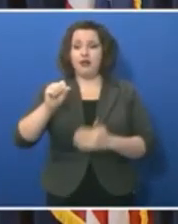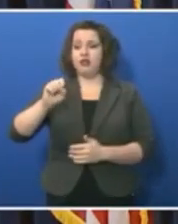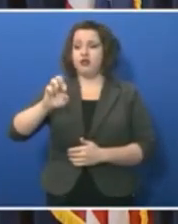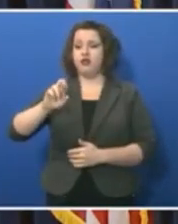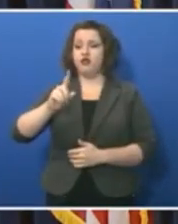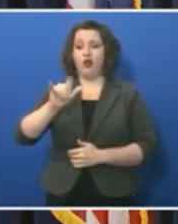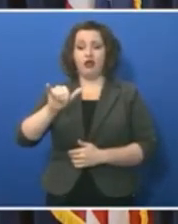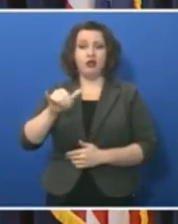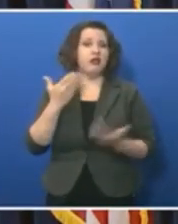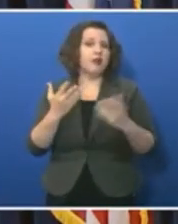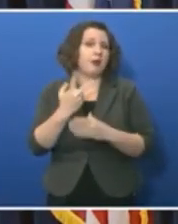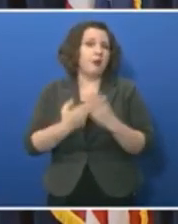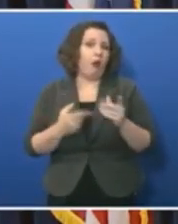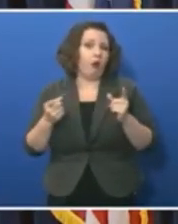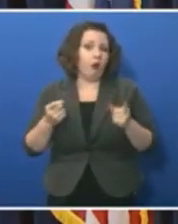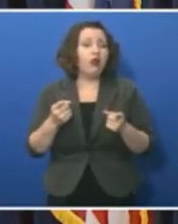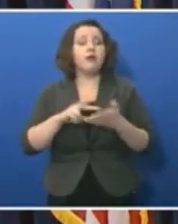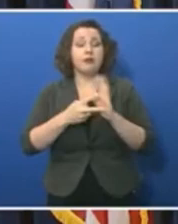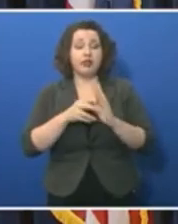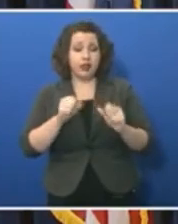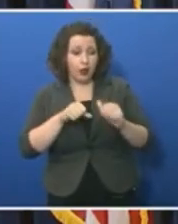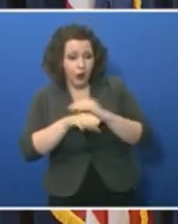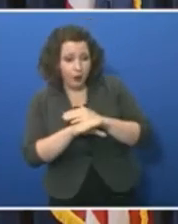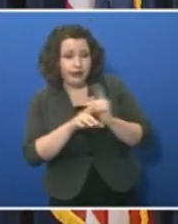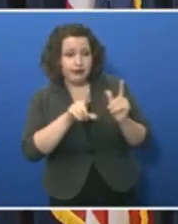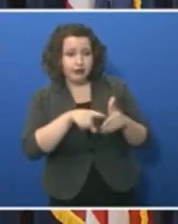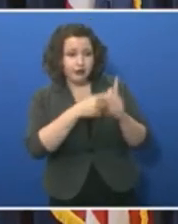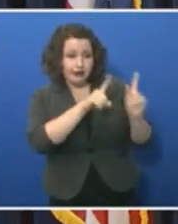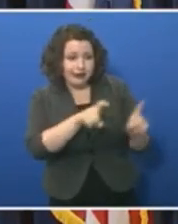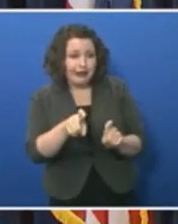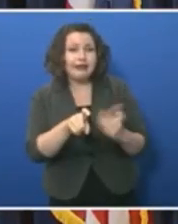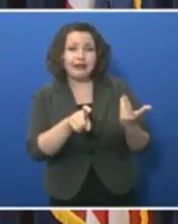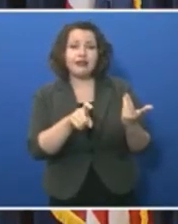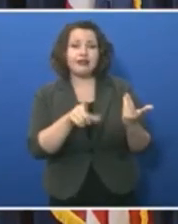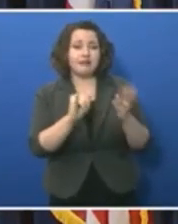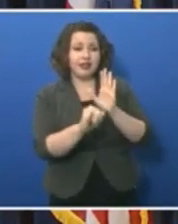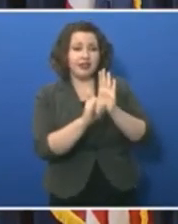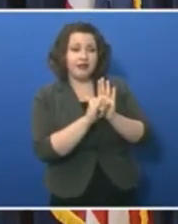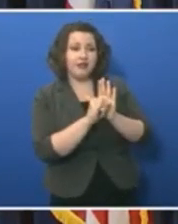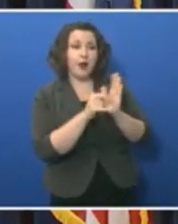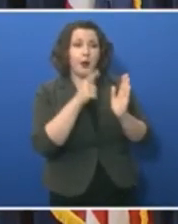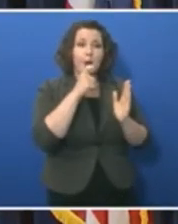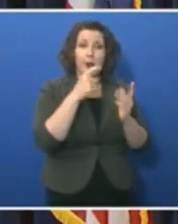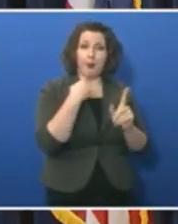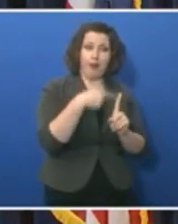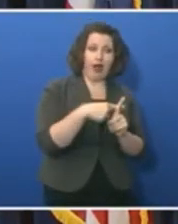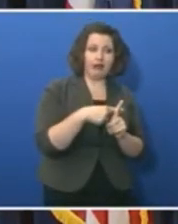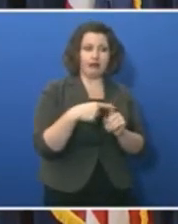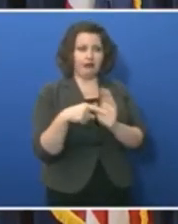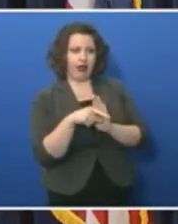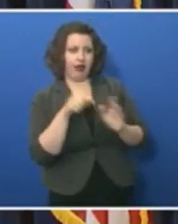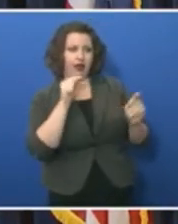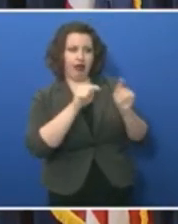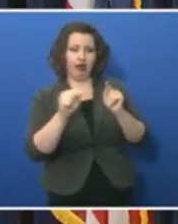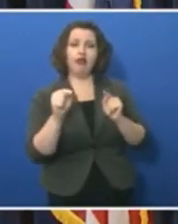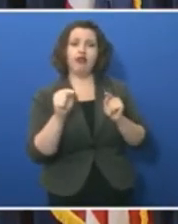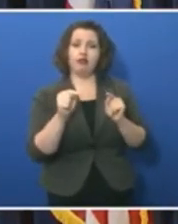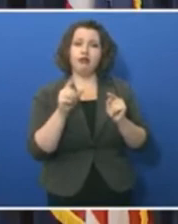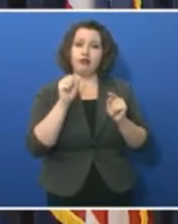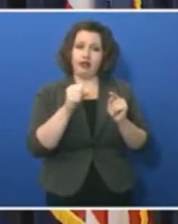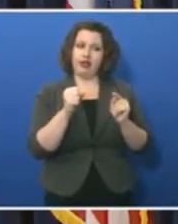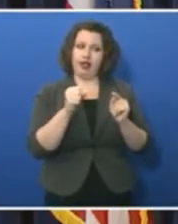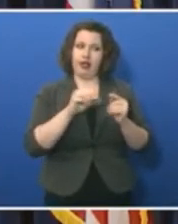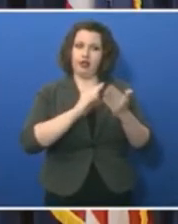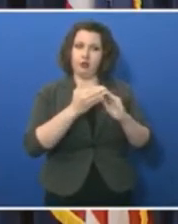really does allow us to get in there, start the testing, identify who's positive and who's negative, start to, inform